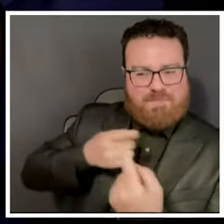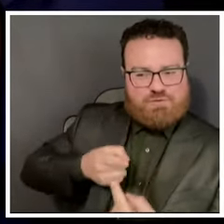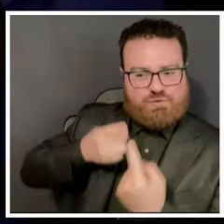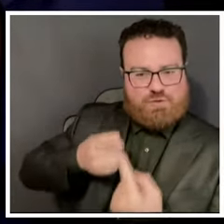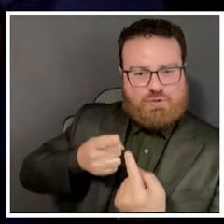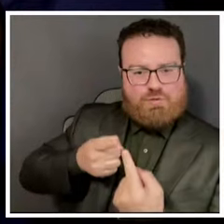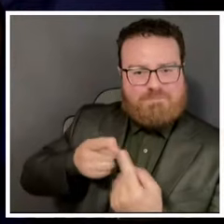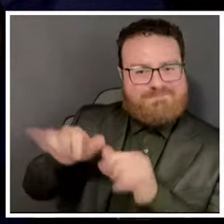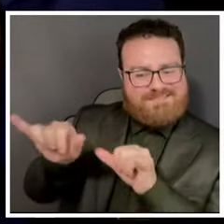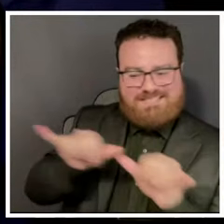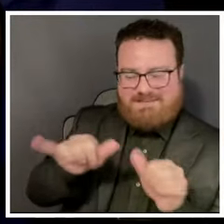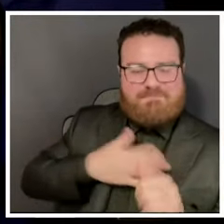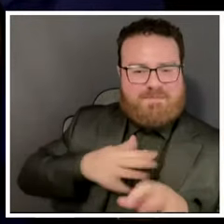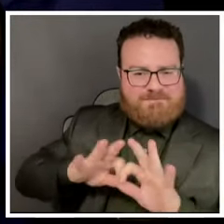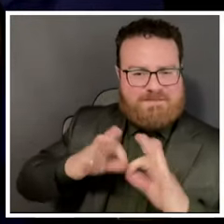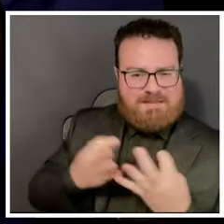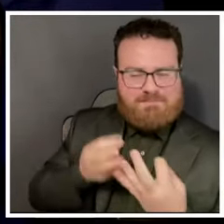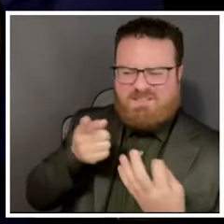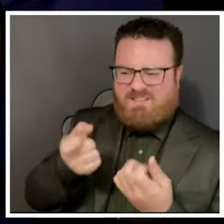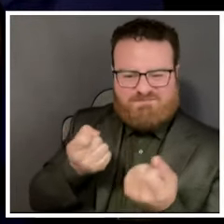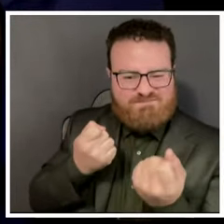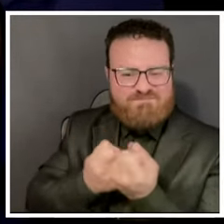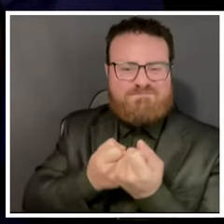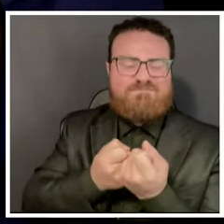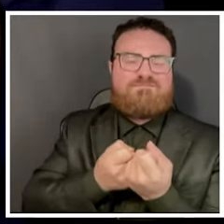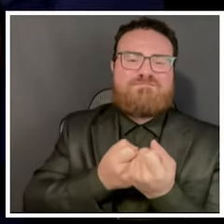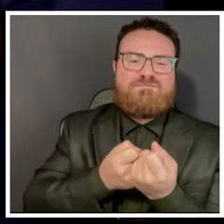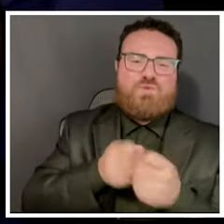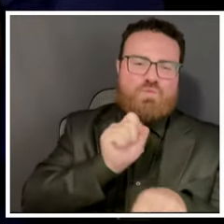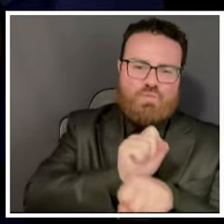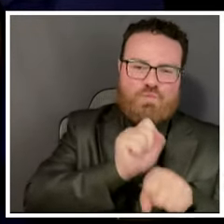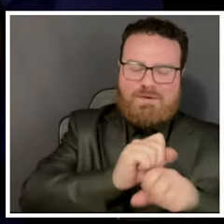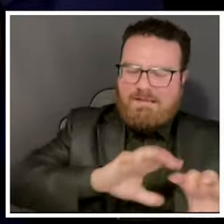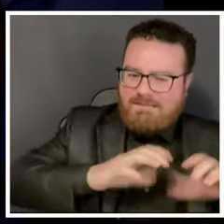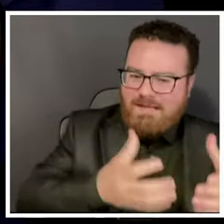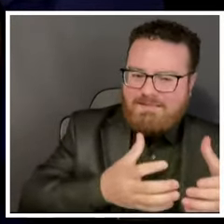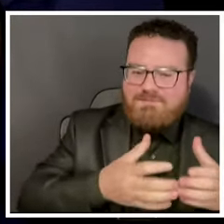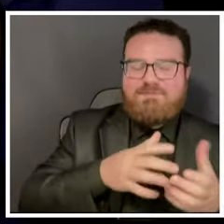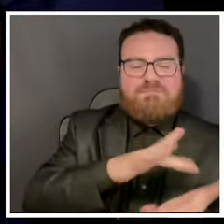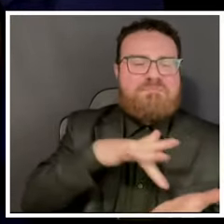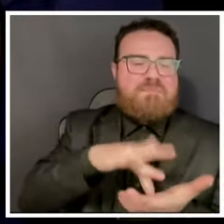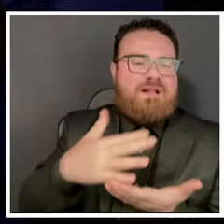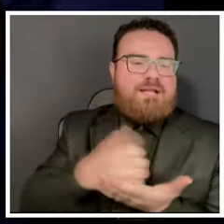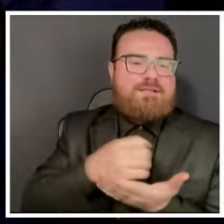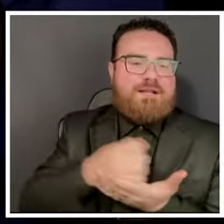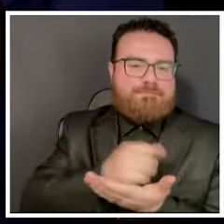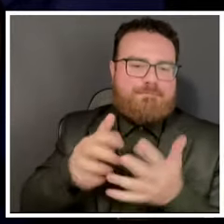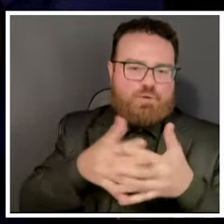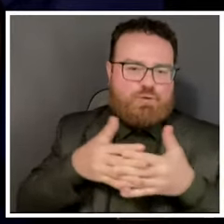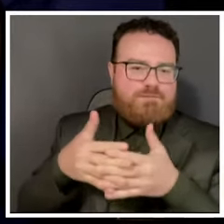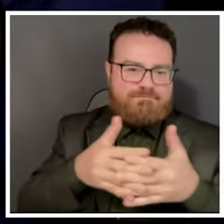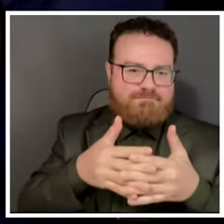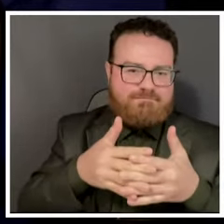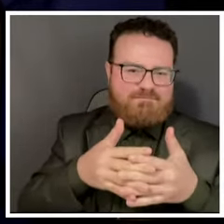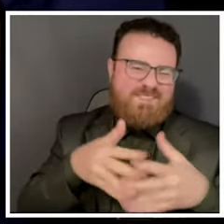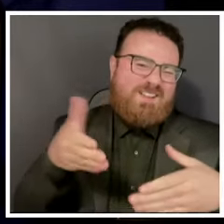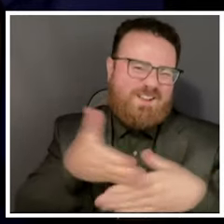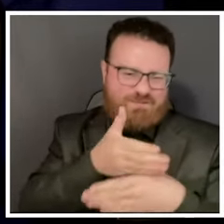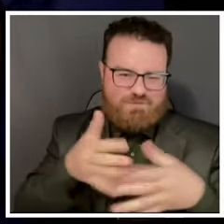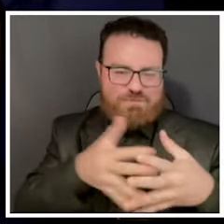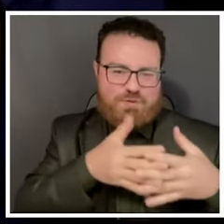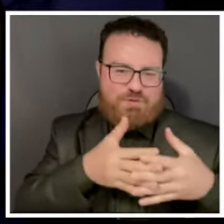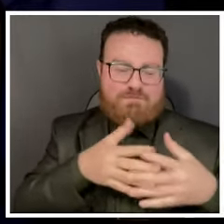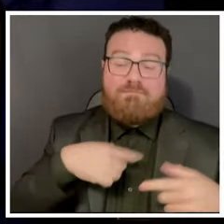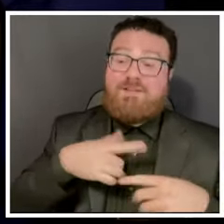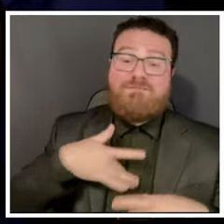of working class and middle income America. It is my honor to introduce President